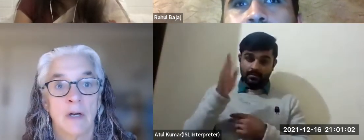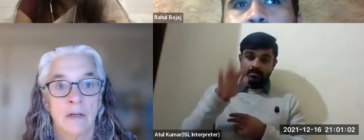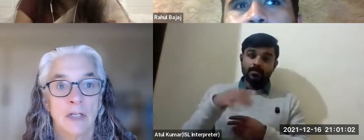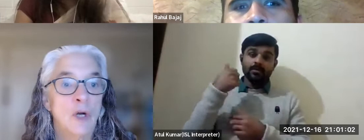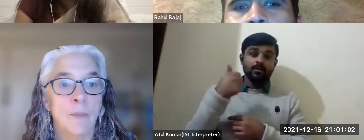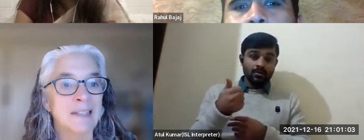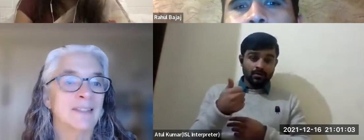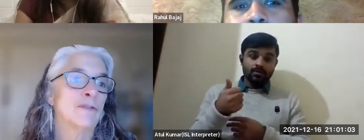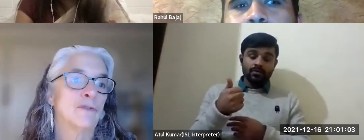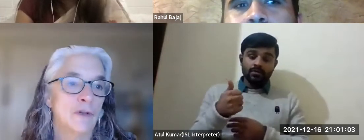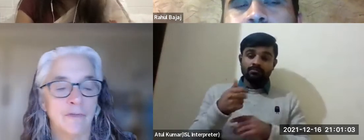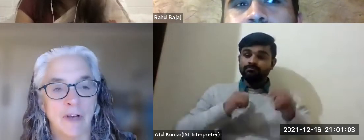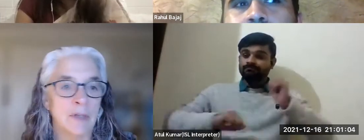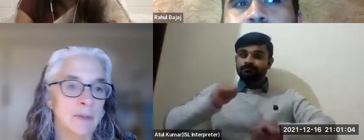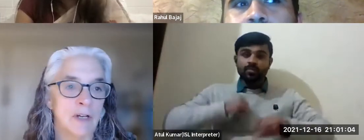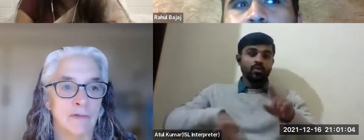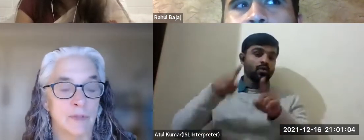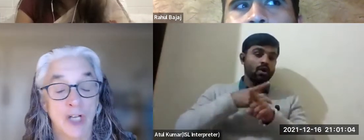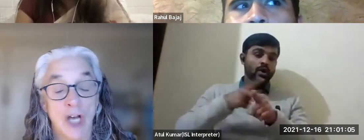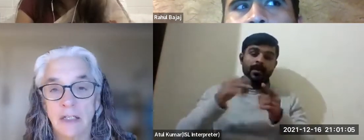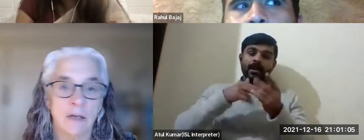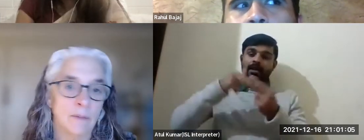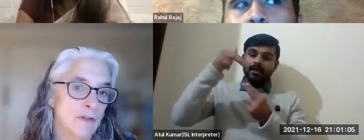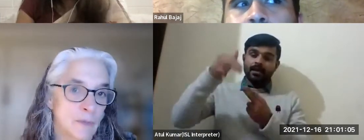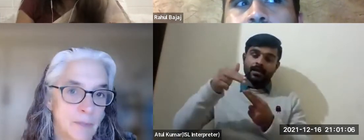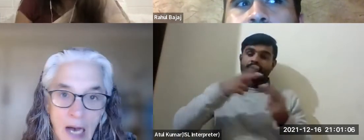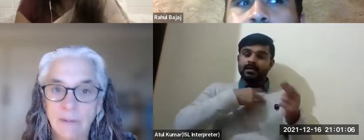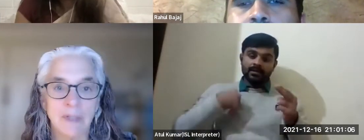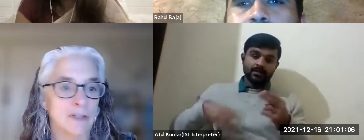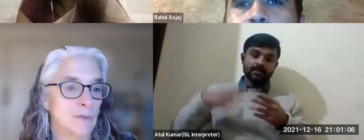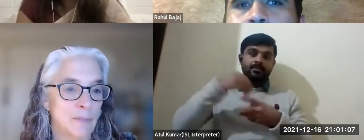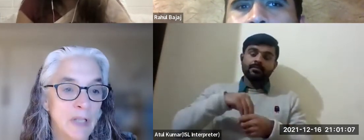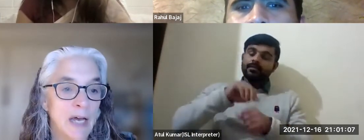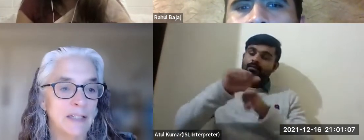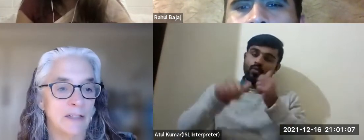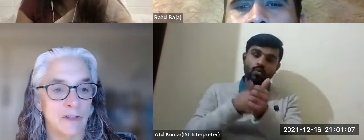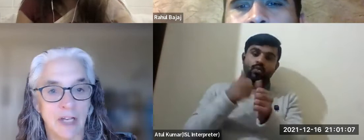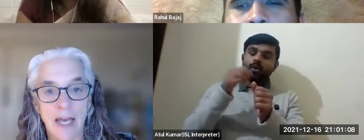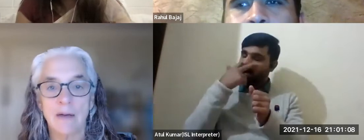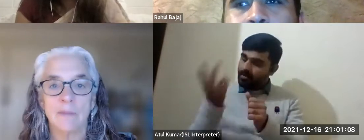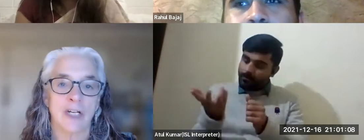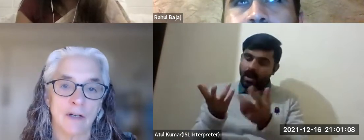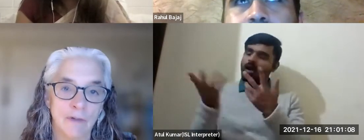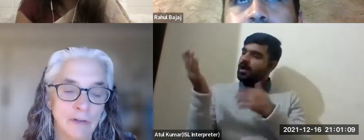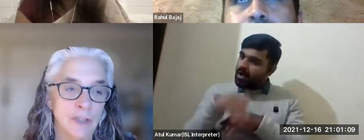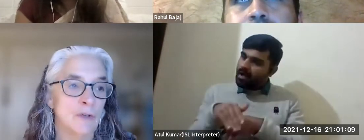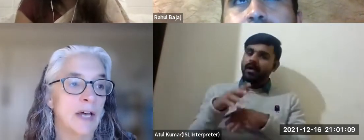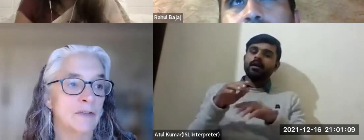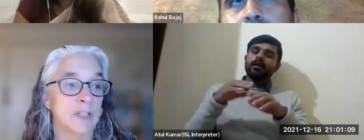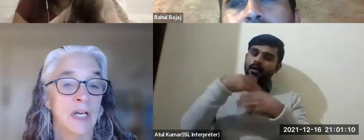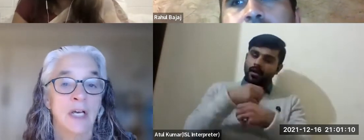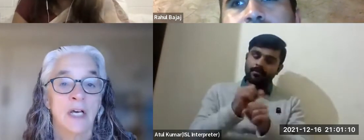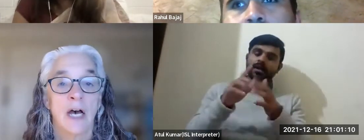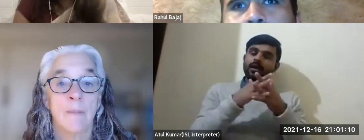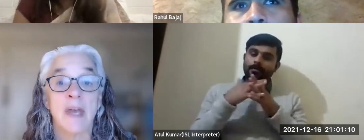very, you know, passionate story. Her family immigrated from China and they almost left her behind because she was blind, yet she came and she had a career in the